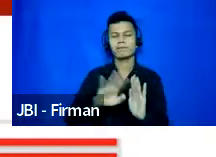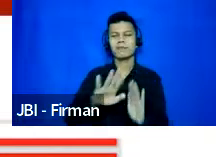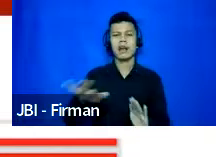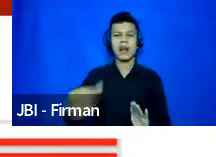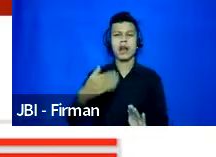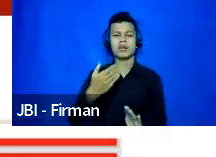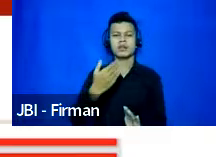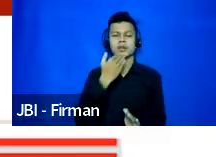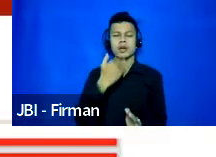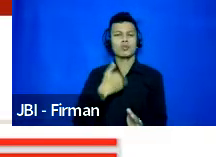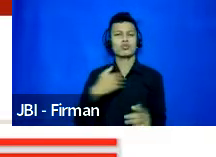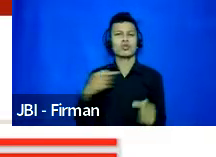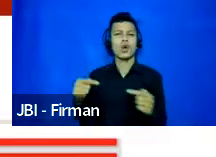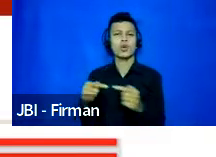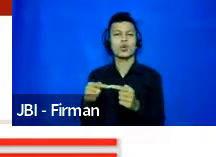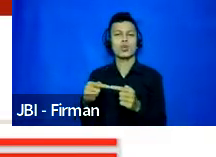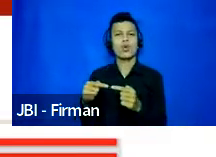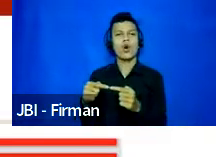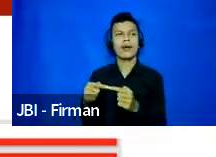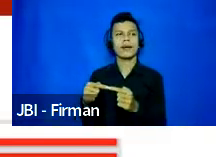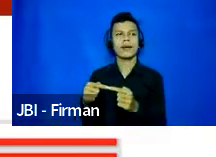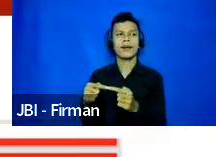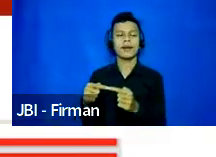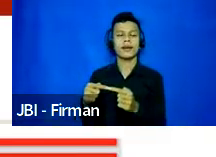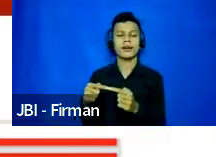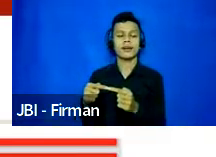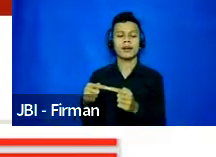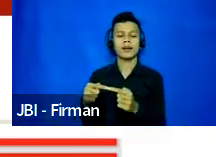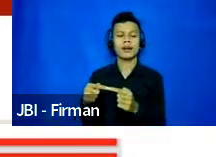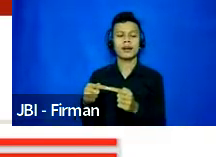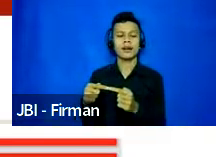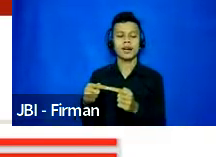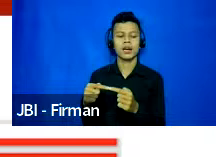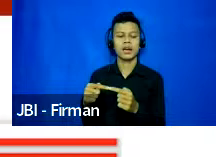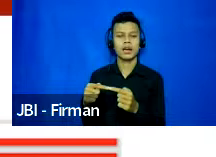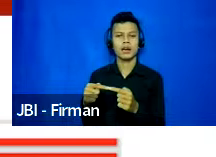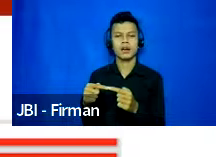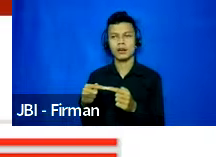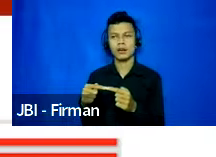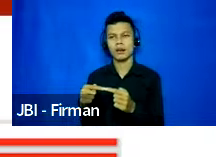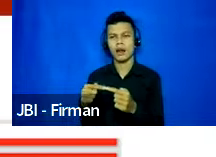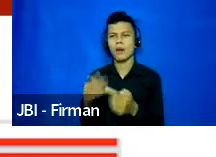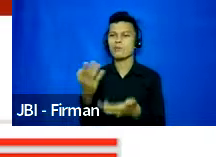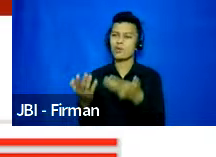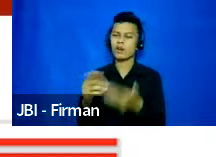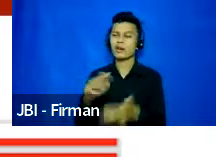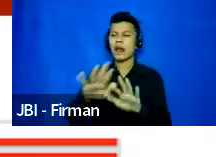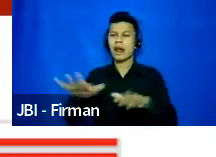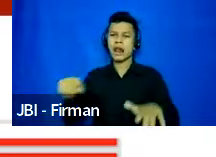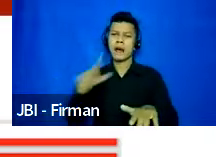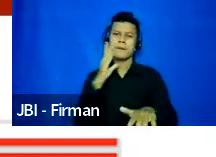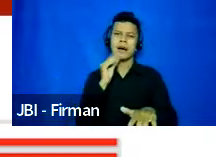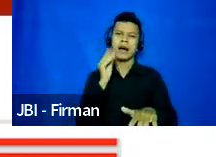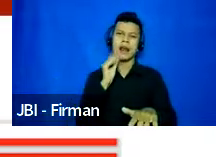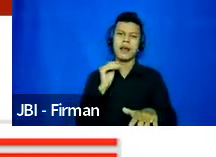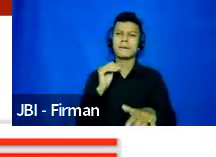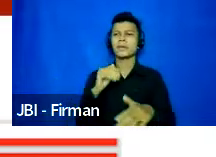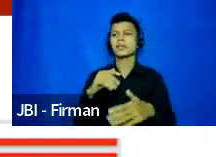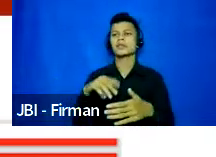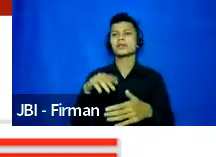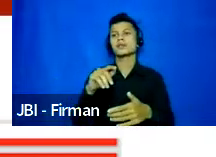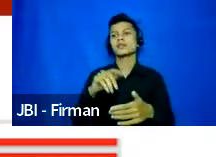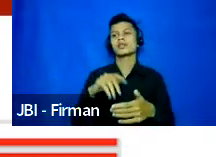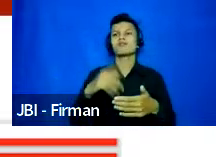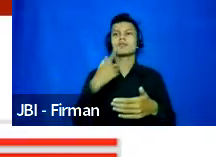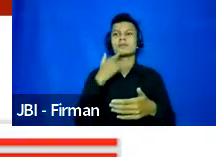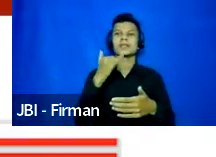reported learning little or nothing at all and the likelihood for them to drop out when schools reopen. Now, armed